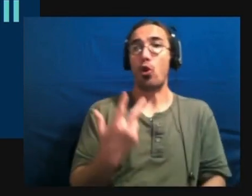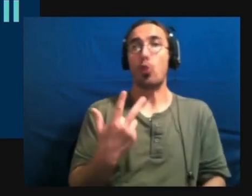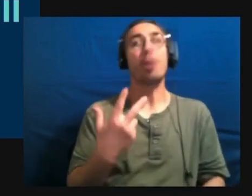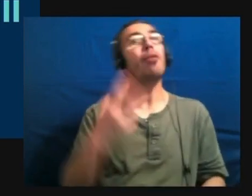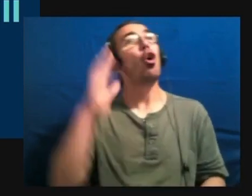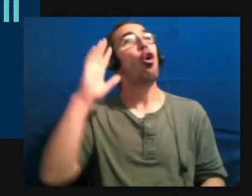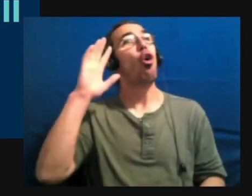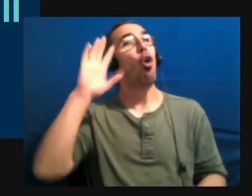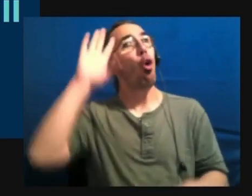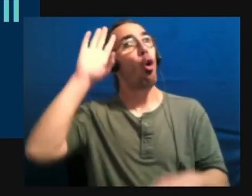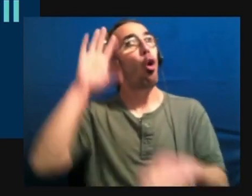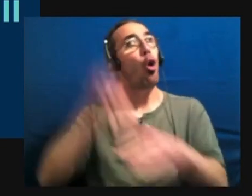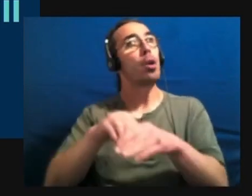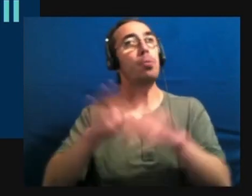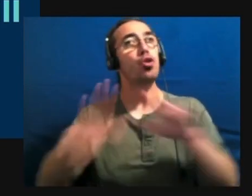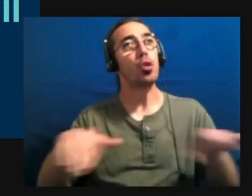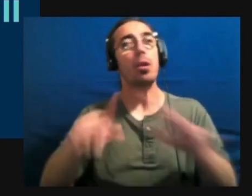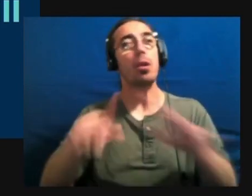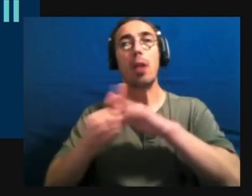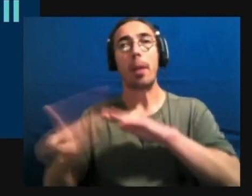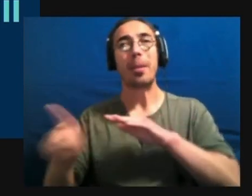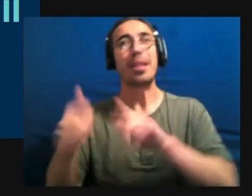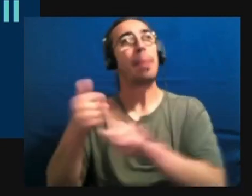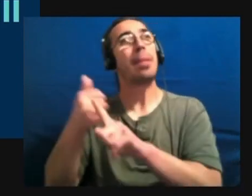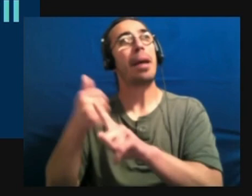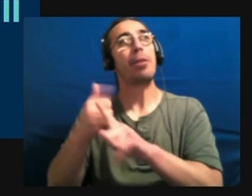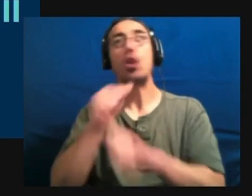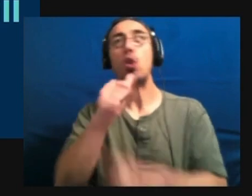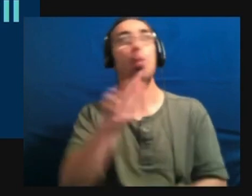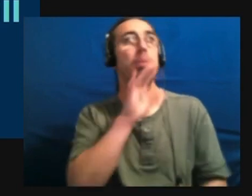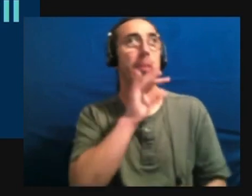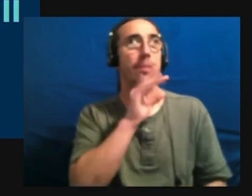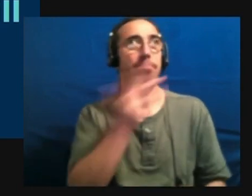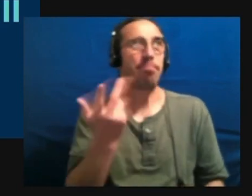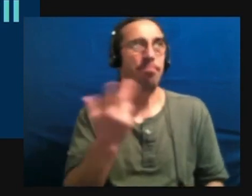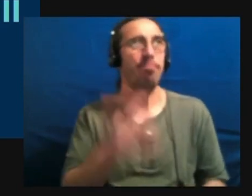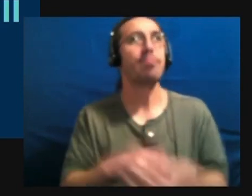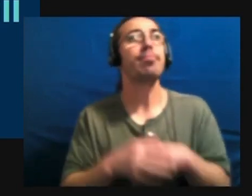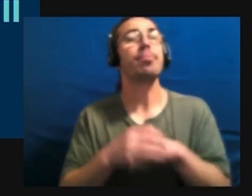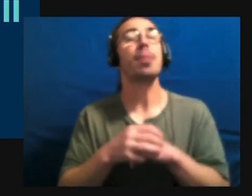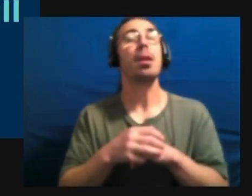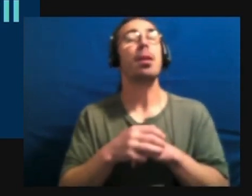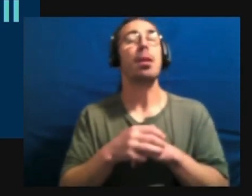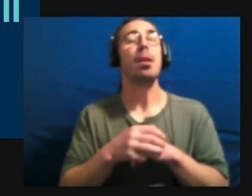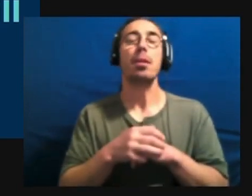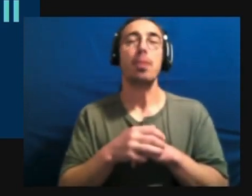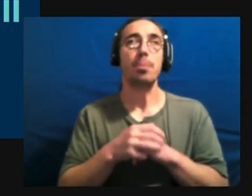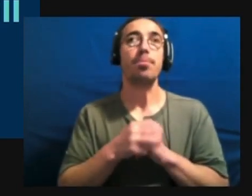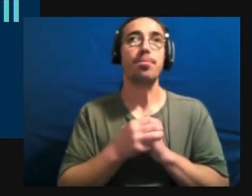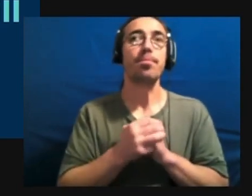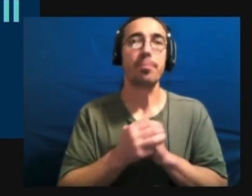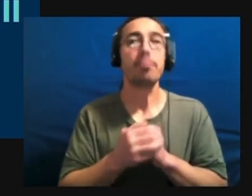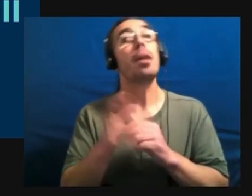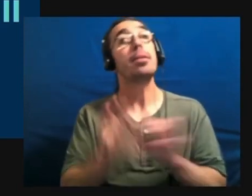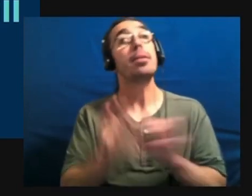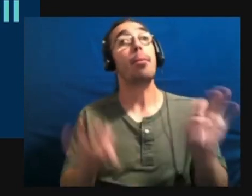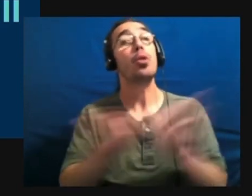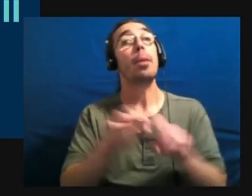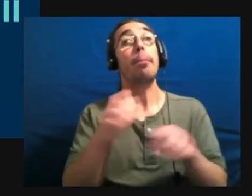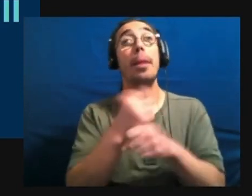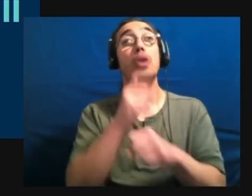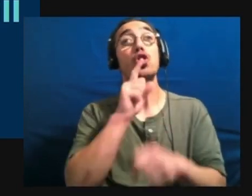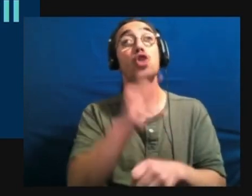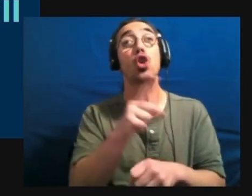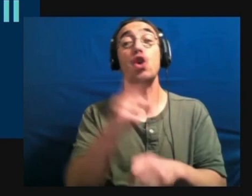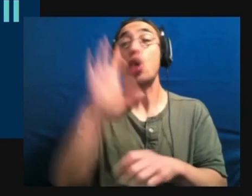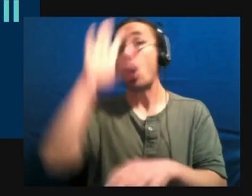who elope are non-speaking children. And we really need to ensure that autistic